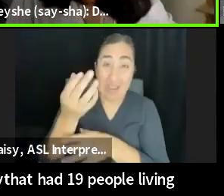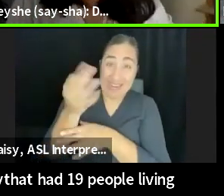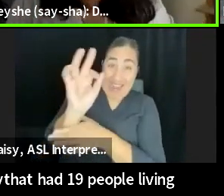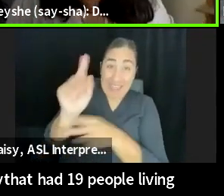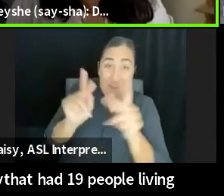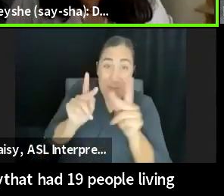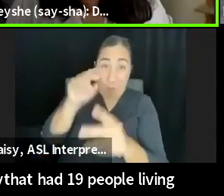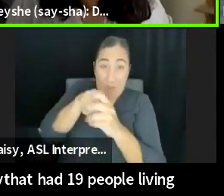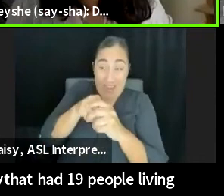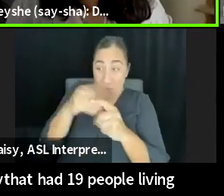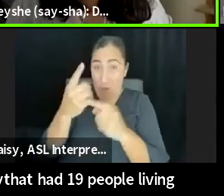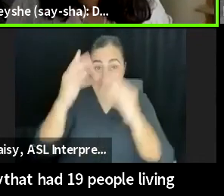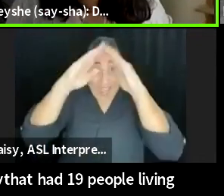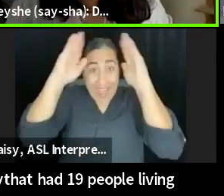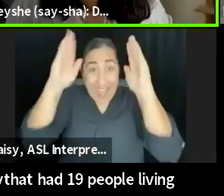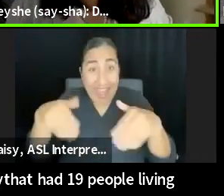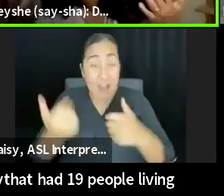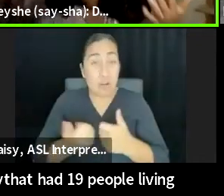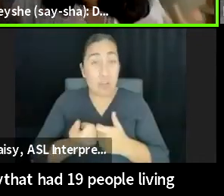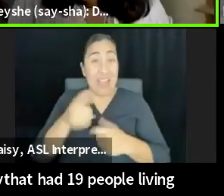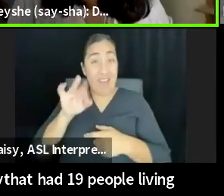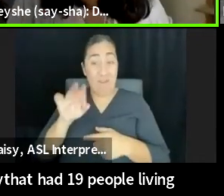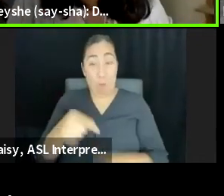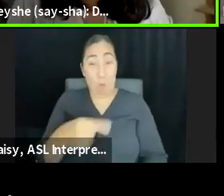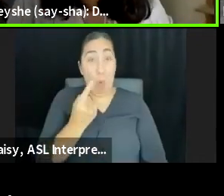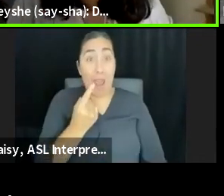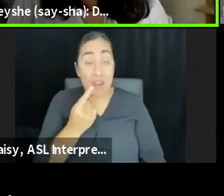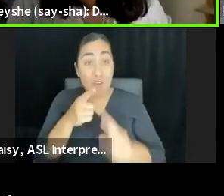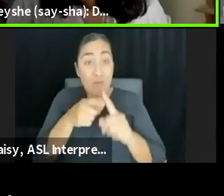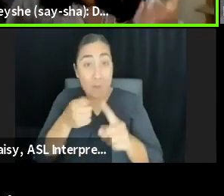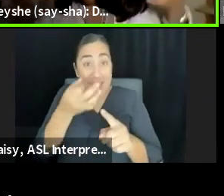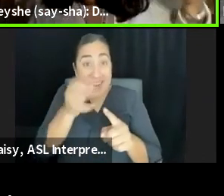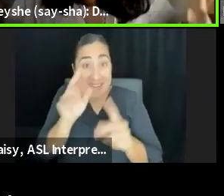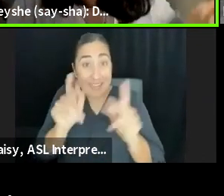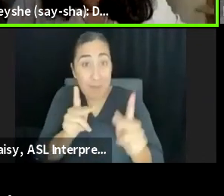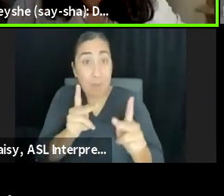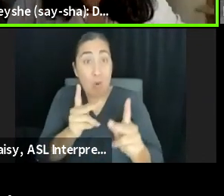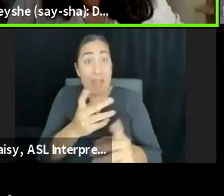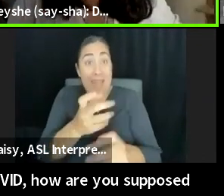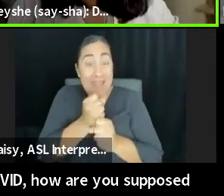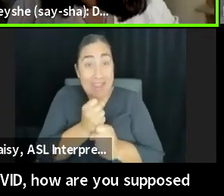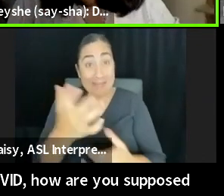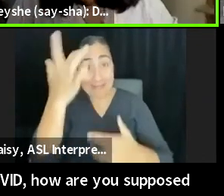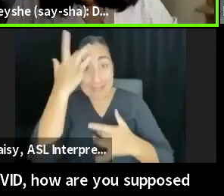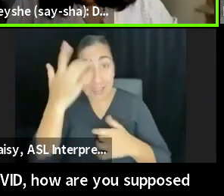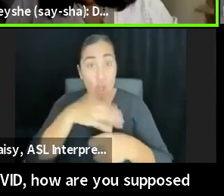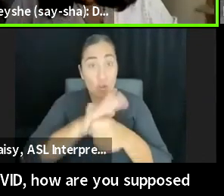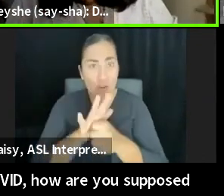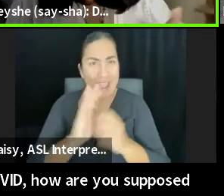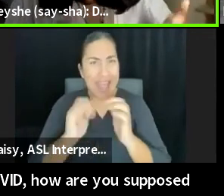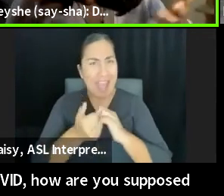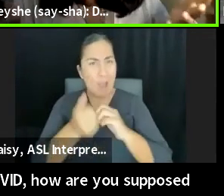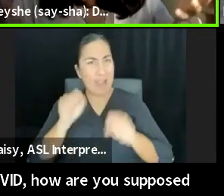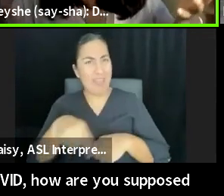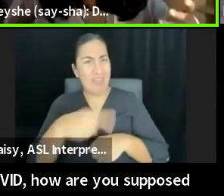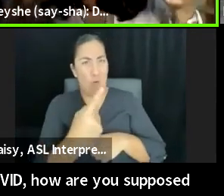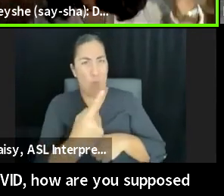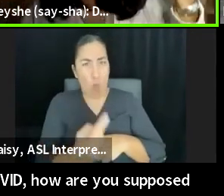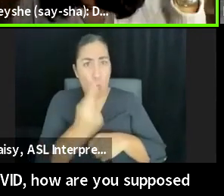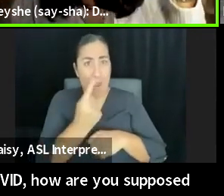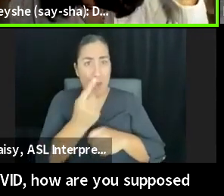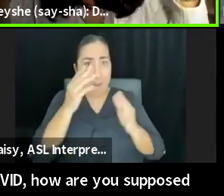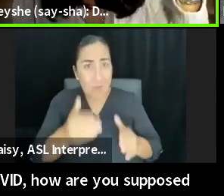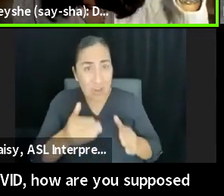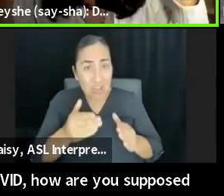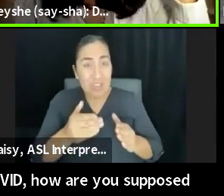how are you supposed to self quarantine? How are you supposed to take care of your hygiene? How are you supposed to take care of everybody else? And it's just,